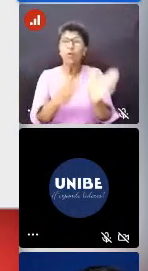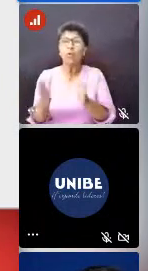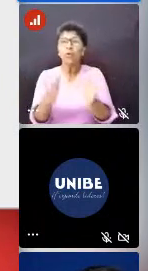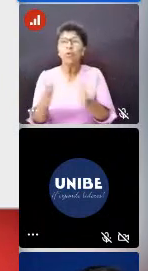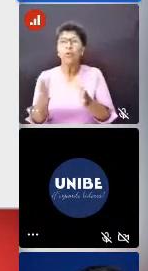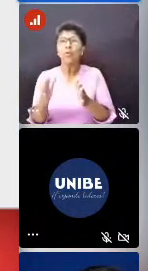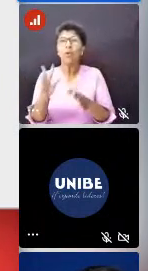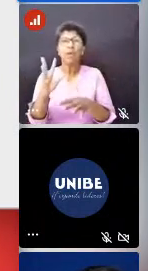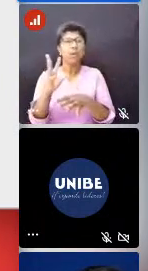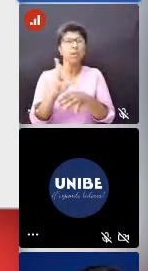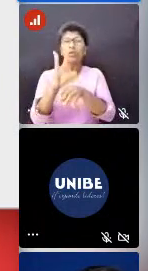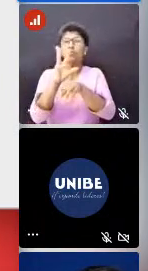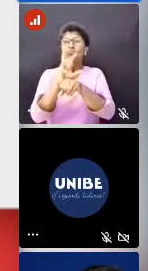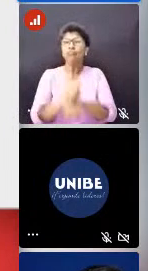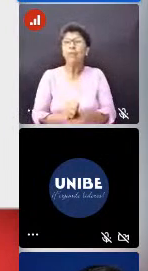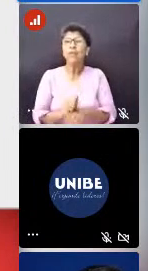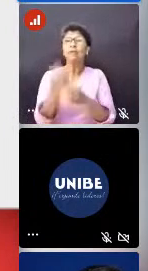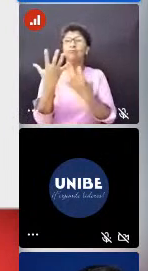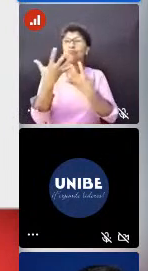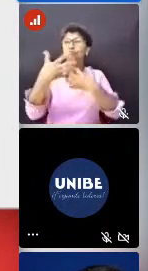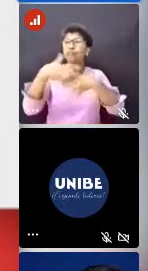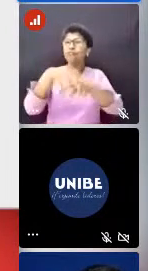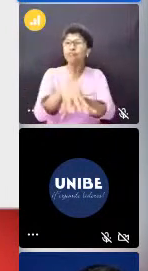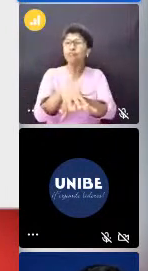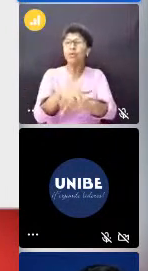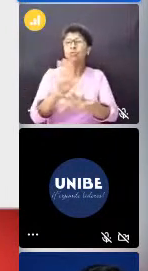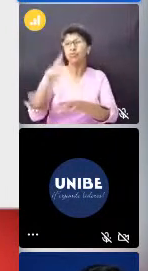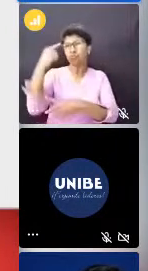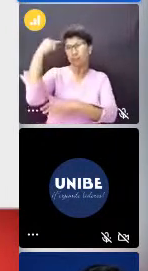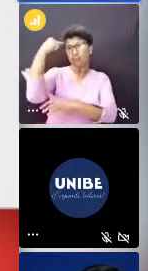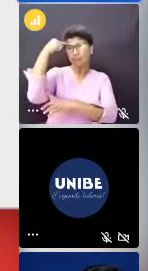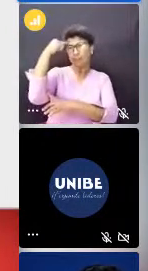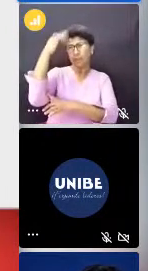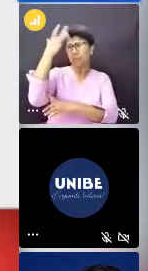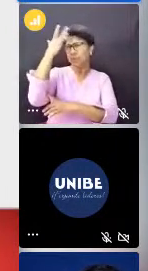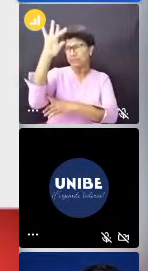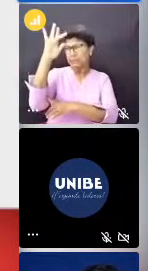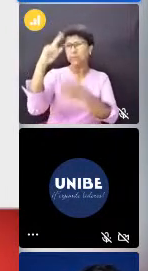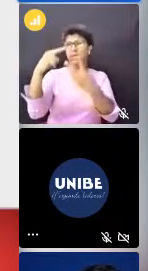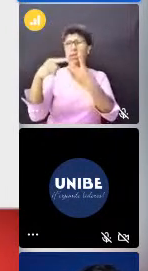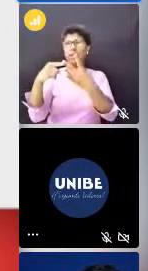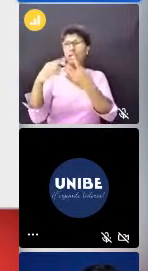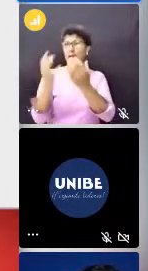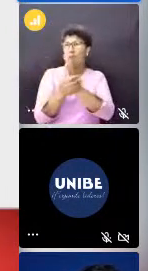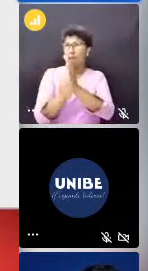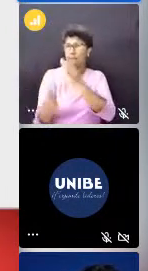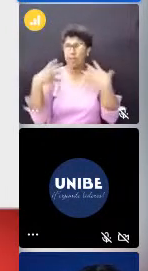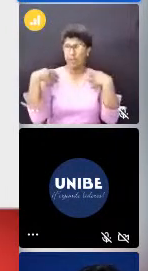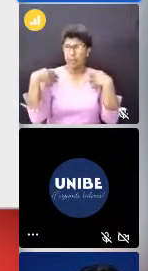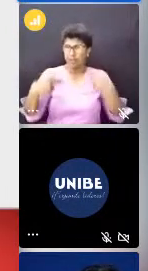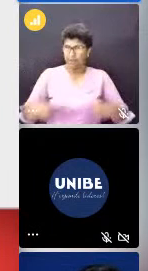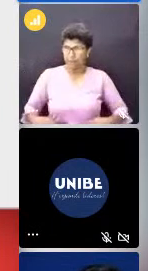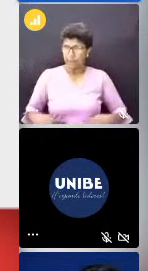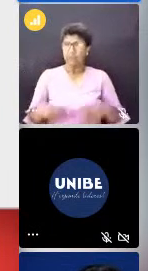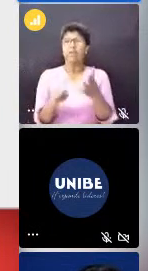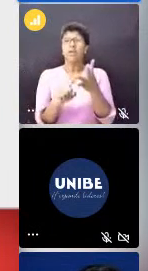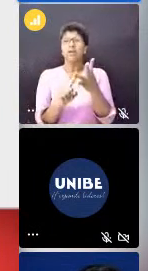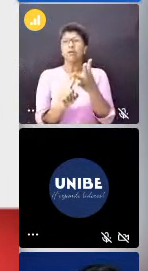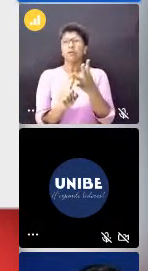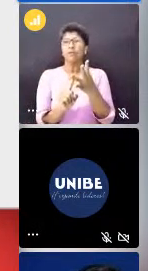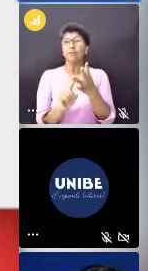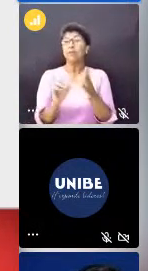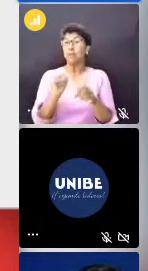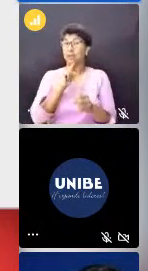to the intellectual and physical capabilities of students is guaranteed, as well as